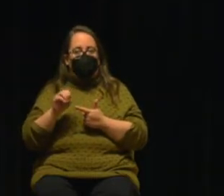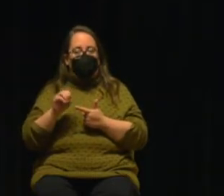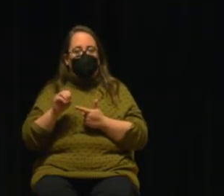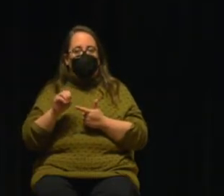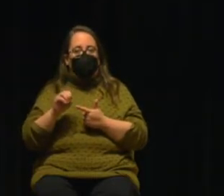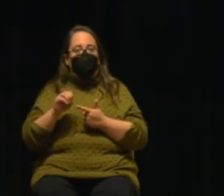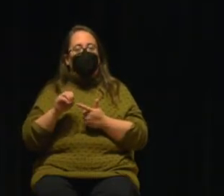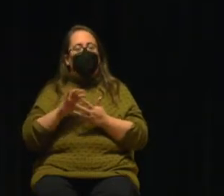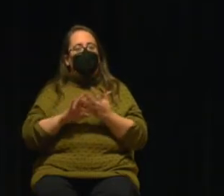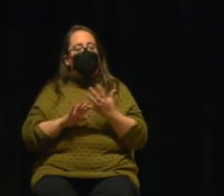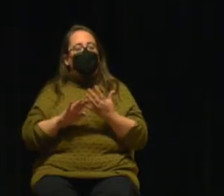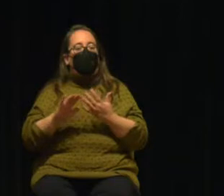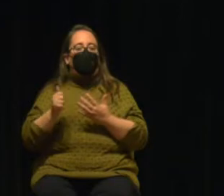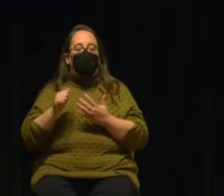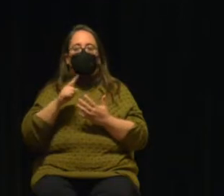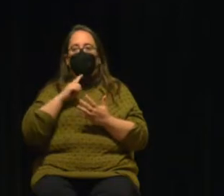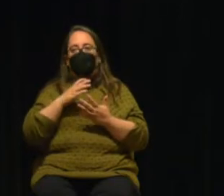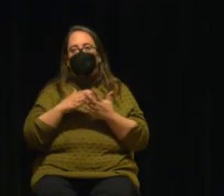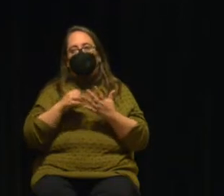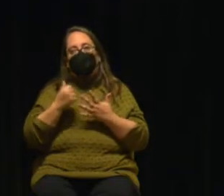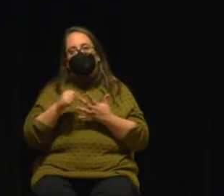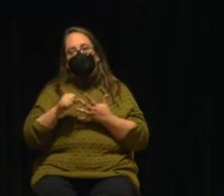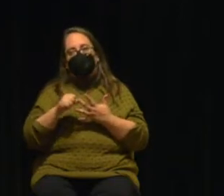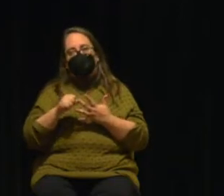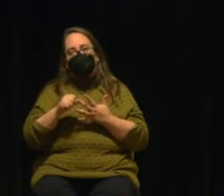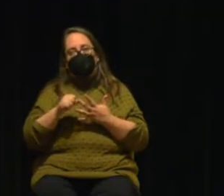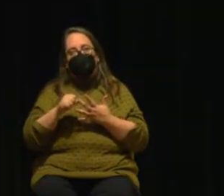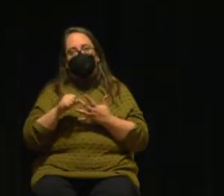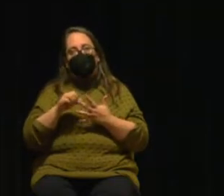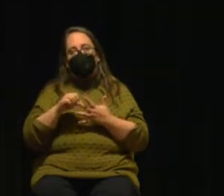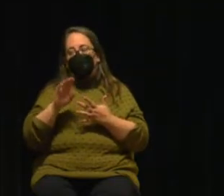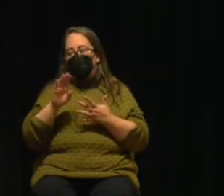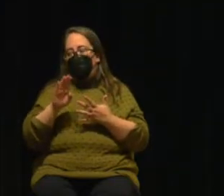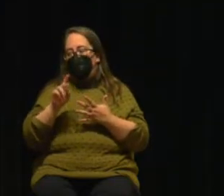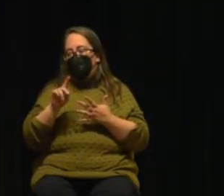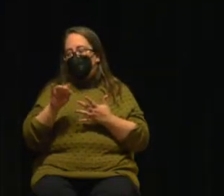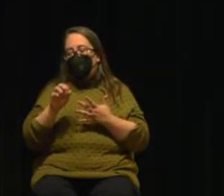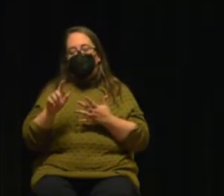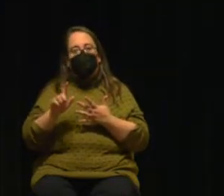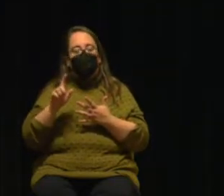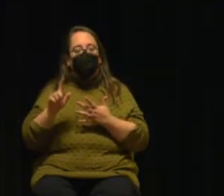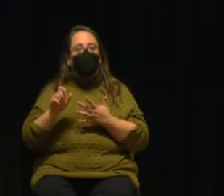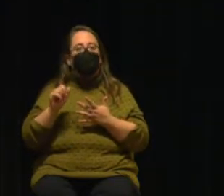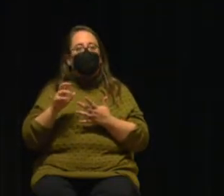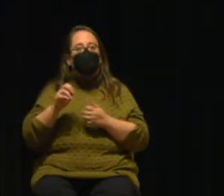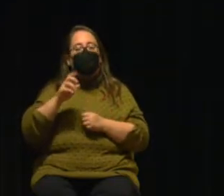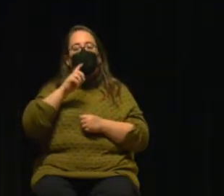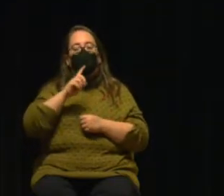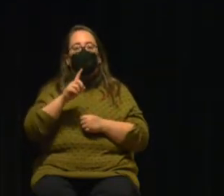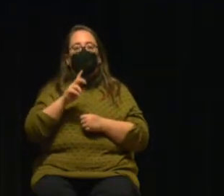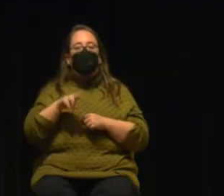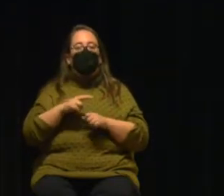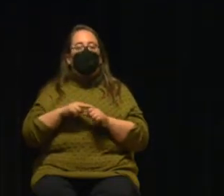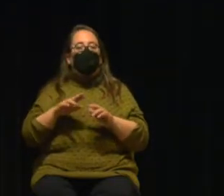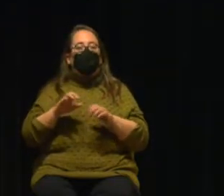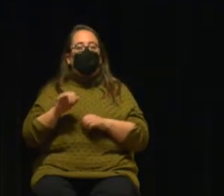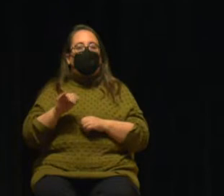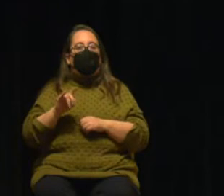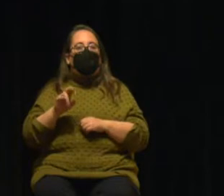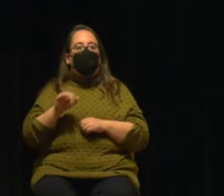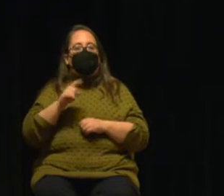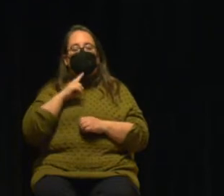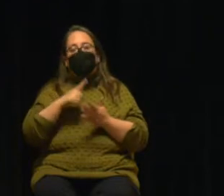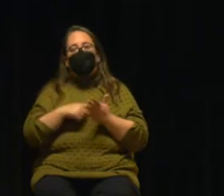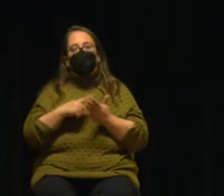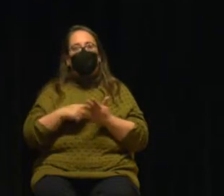There are other things, you know, so there's some letters in the Boston Public Library. So there's sort of the nature of doing a biography is that sometimes you